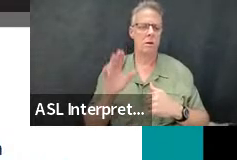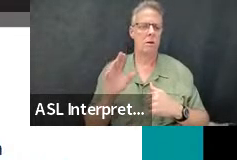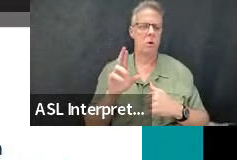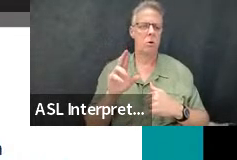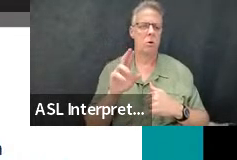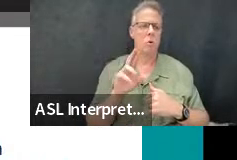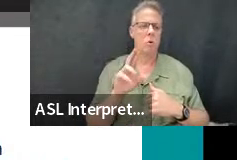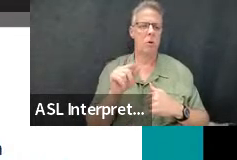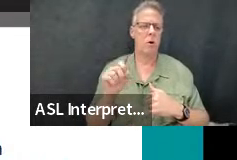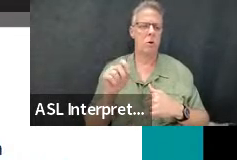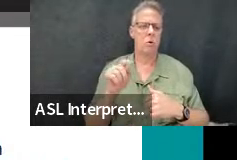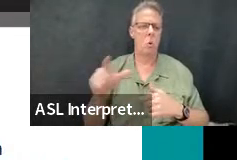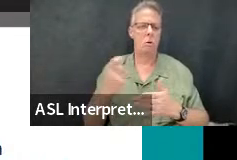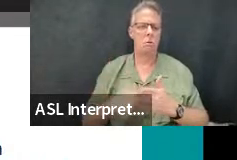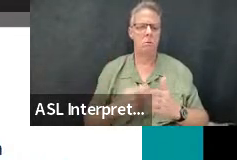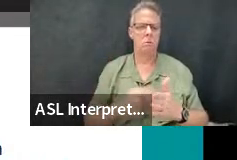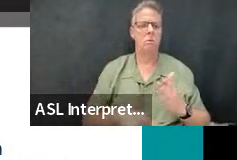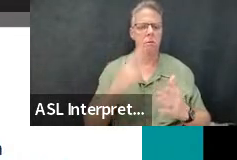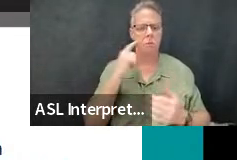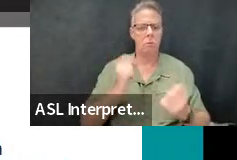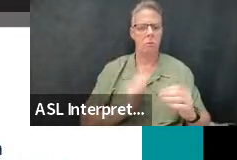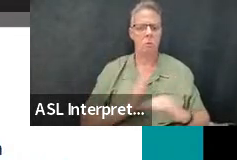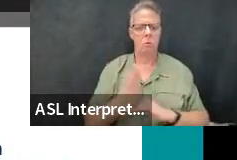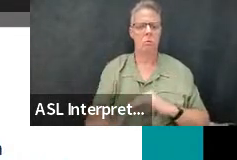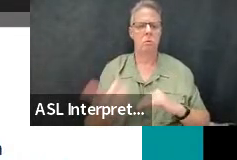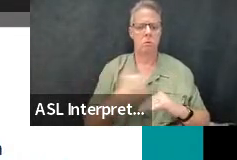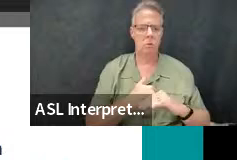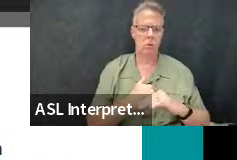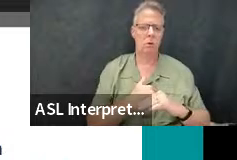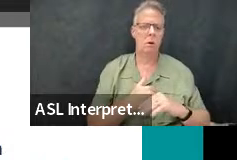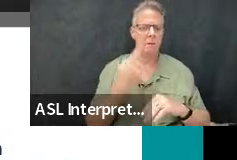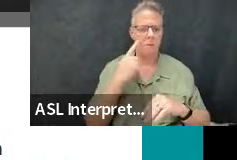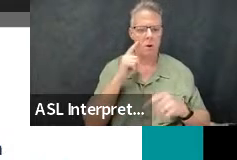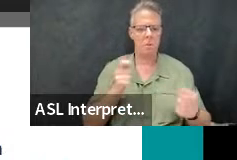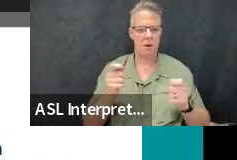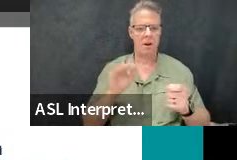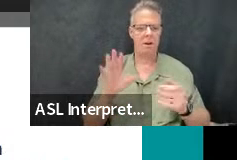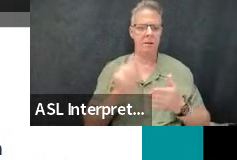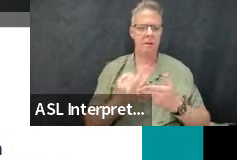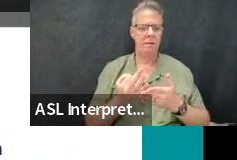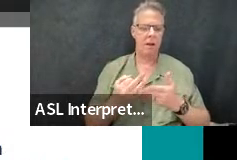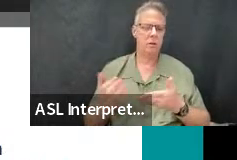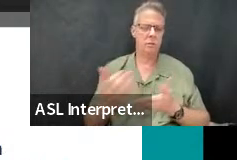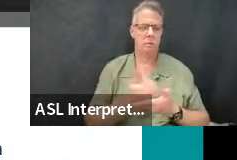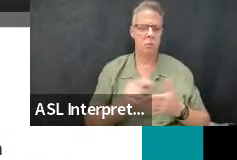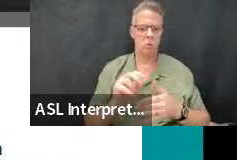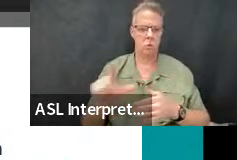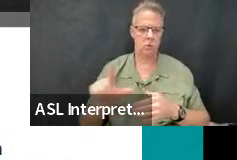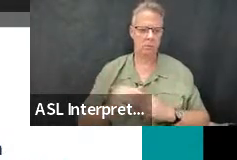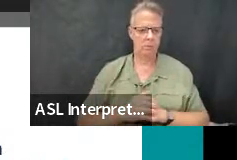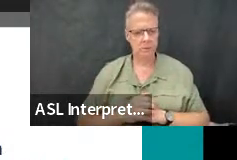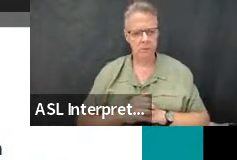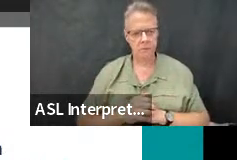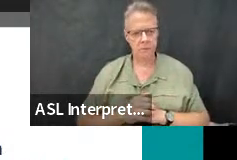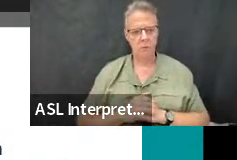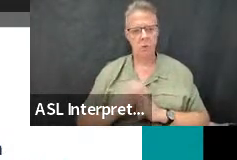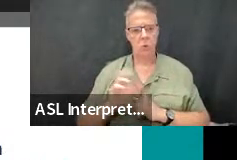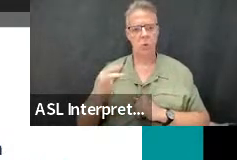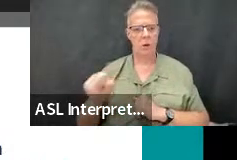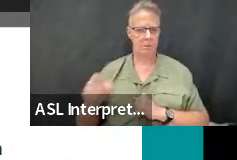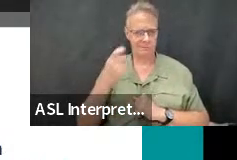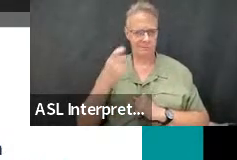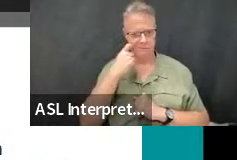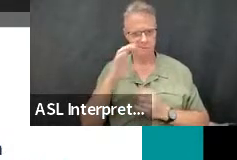for motorists using the river crossing, both as a demand management and financing tool. And as Chris mentioned, we'll